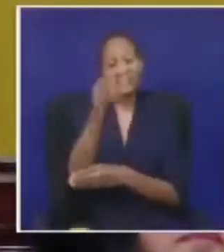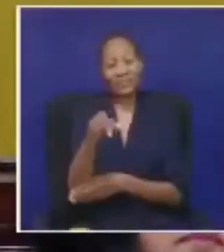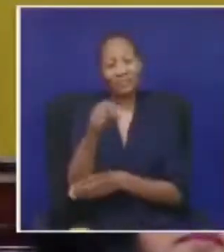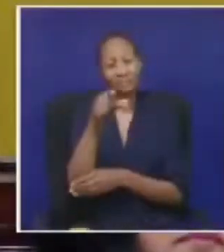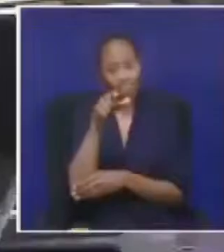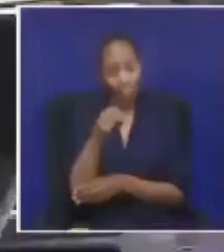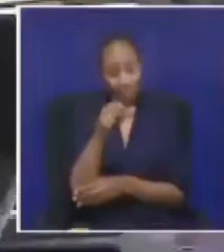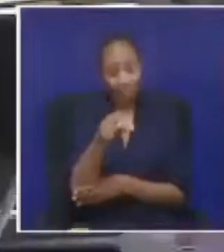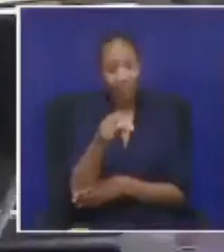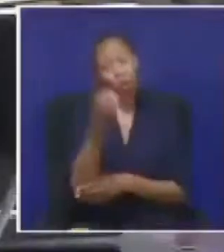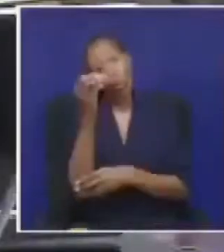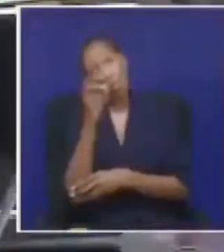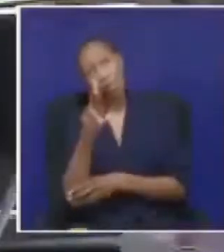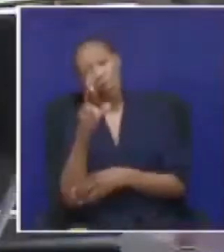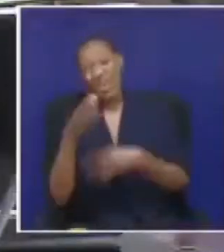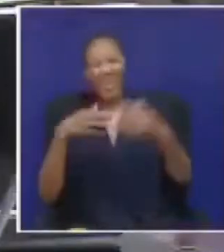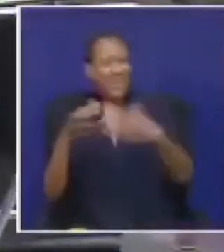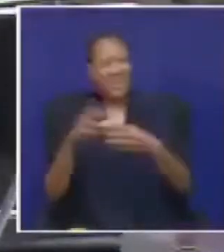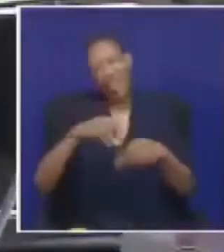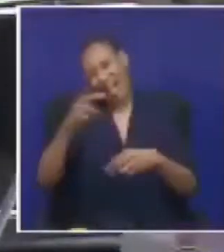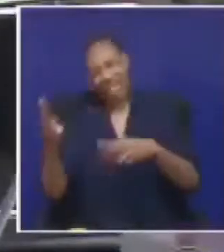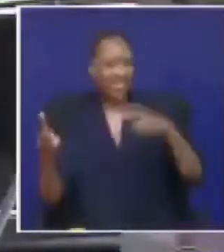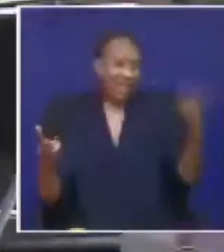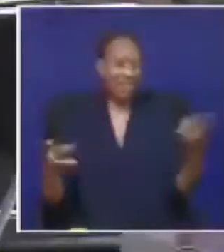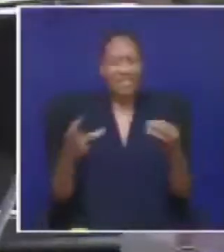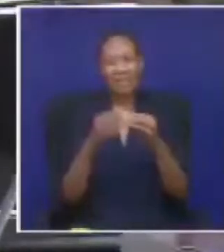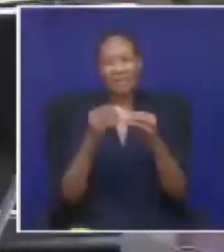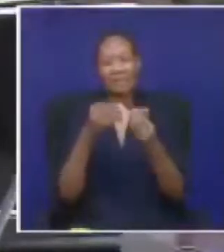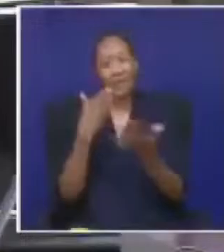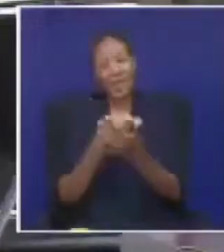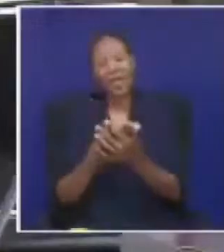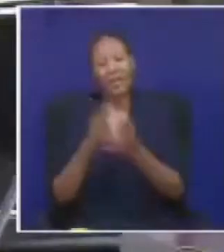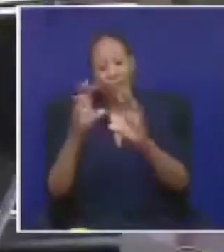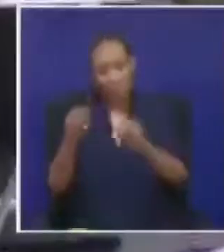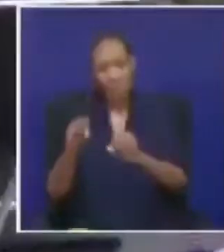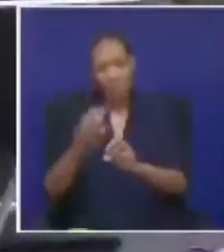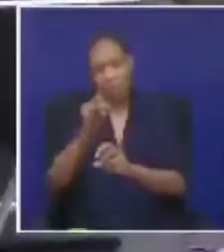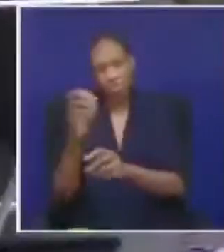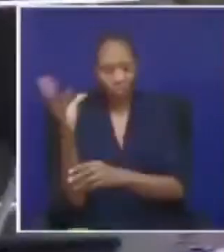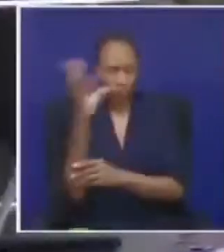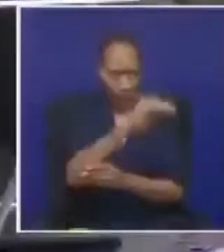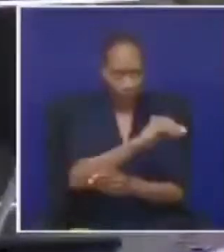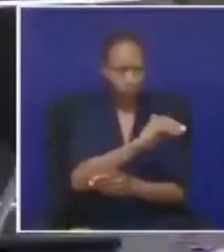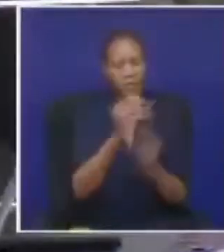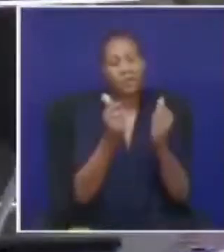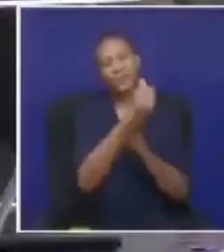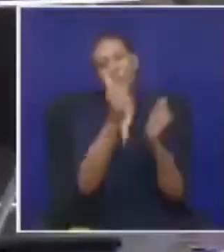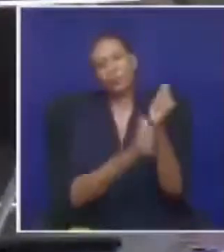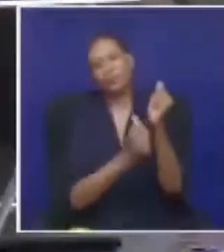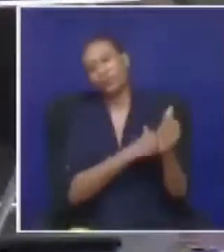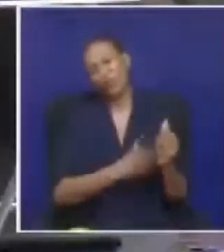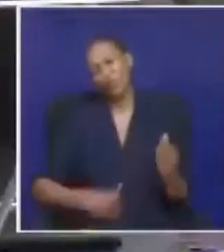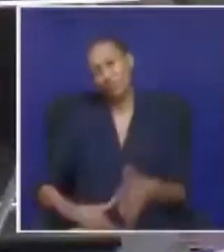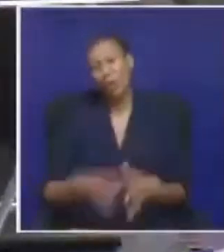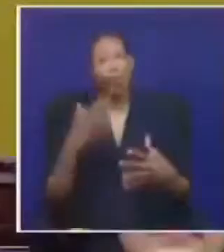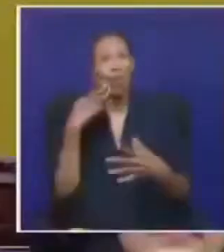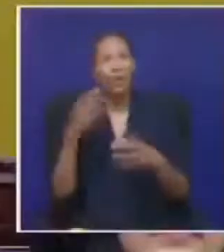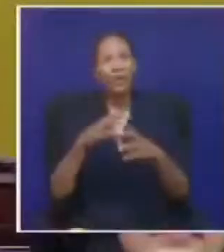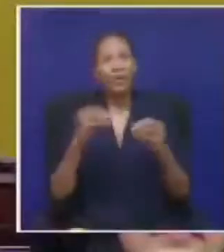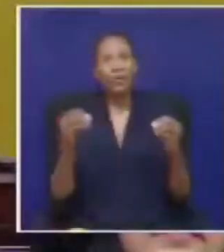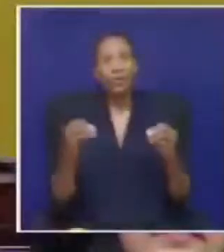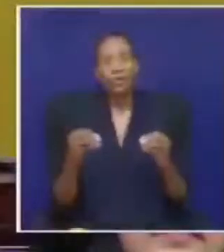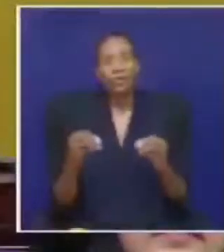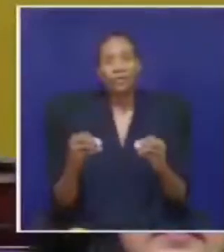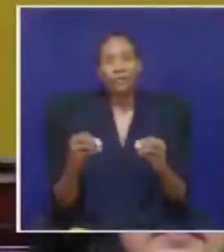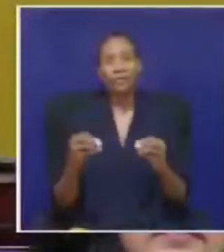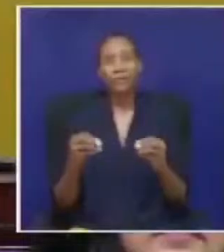duty or any other member will be allowed to ask the question on behalf of their member. When all the supplementary questions have been answered